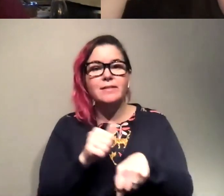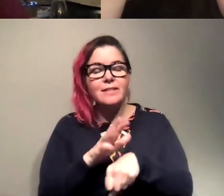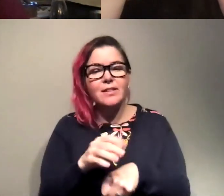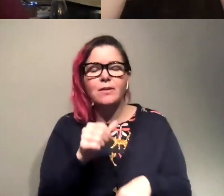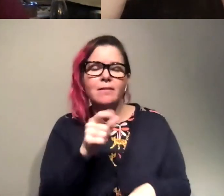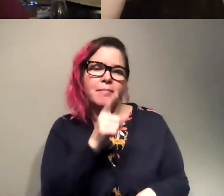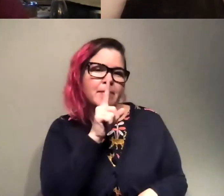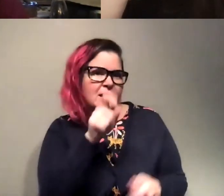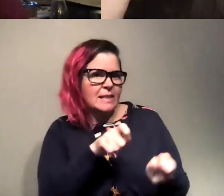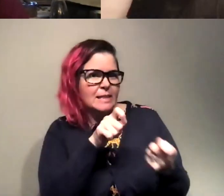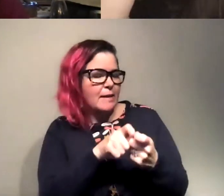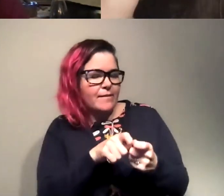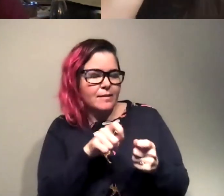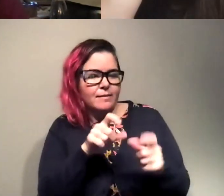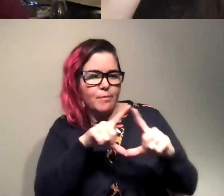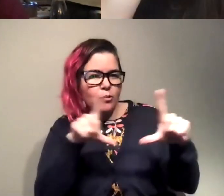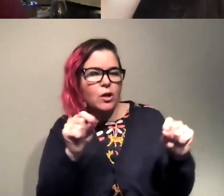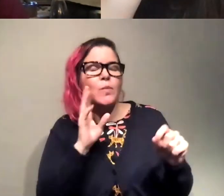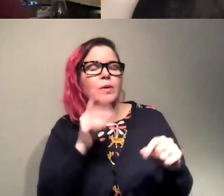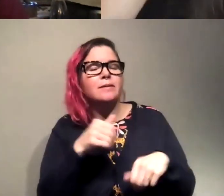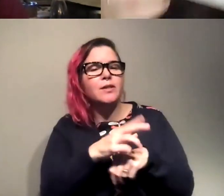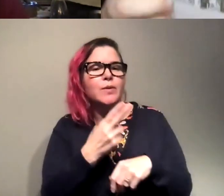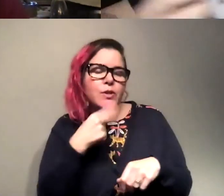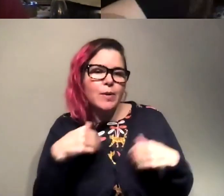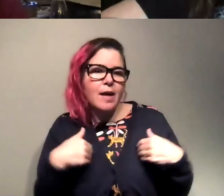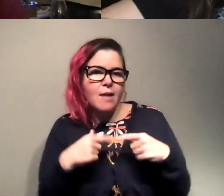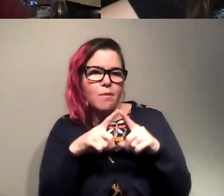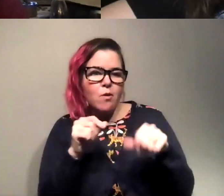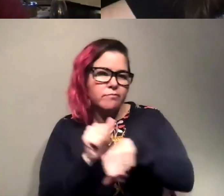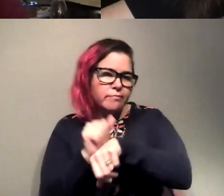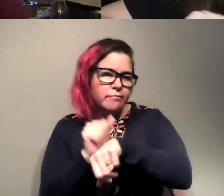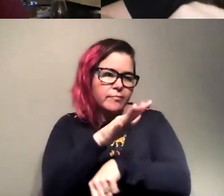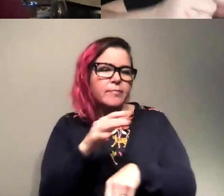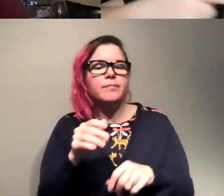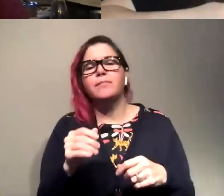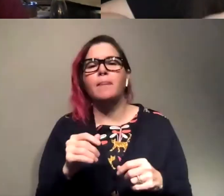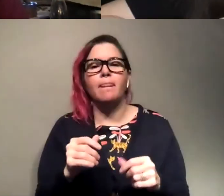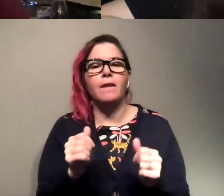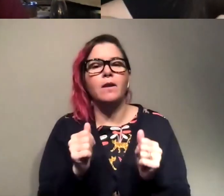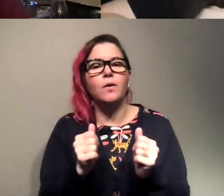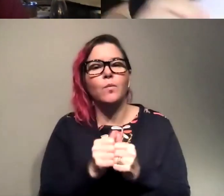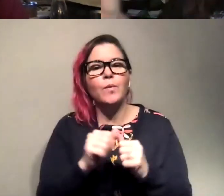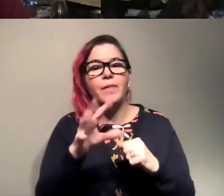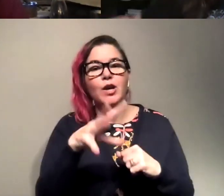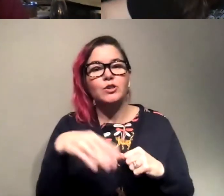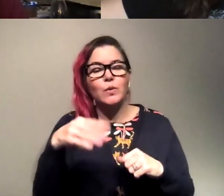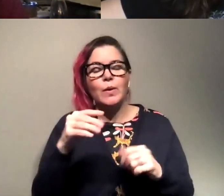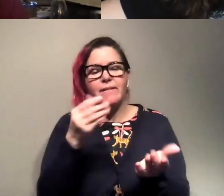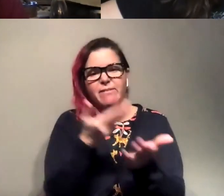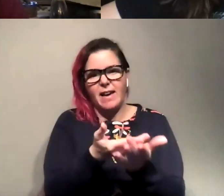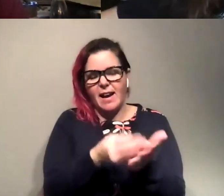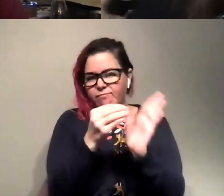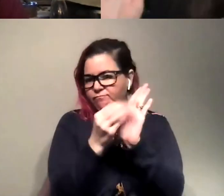necessarily this specific postcard, but we'll send you a cute animal postcard in the mail with a squid fact on the back.